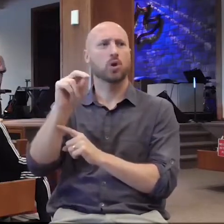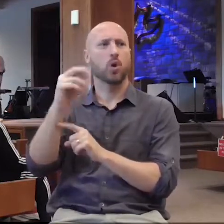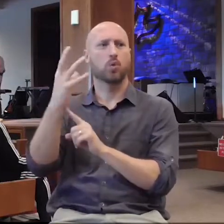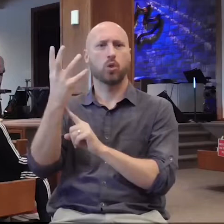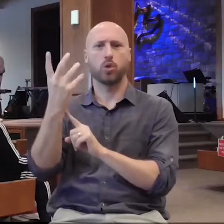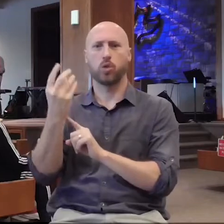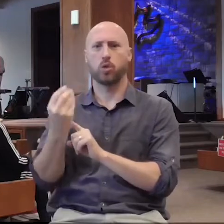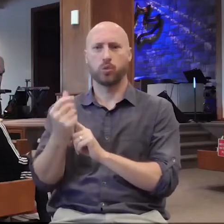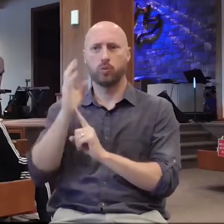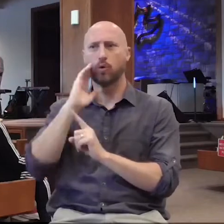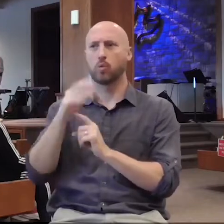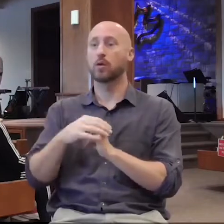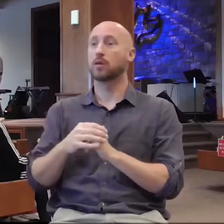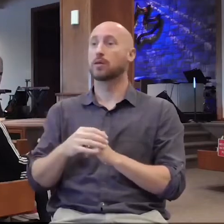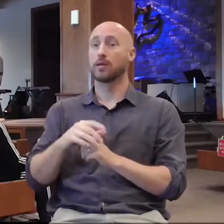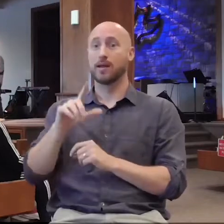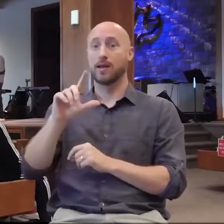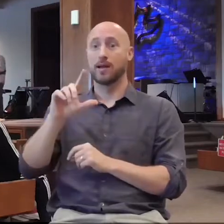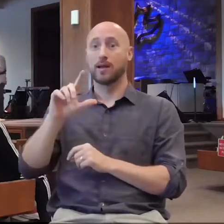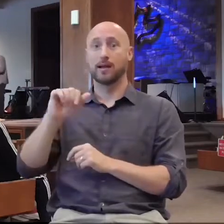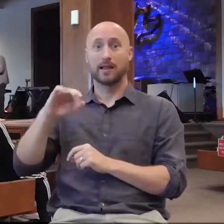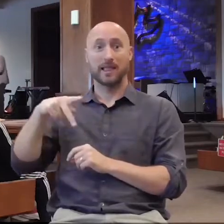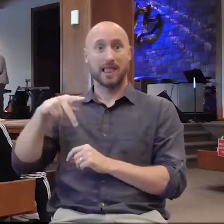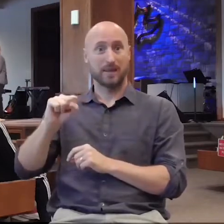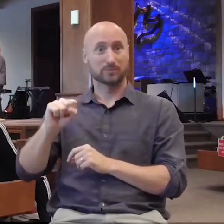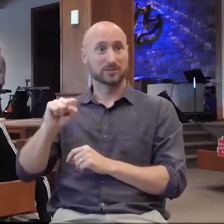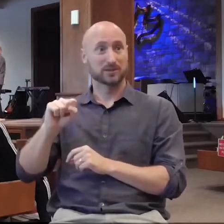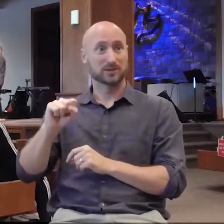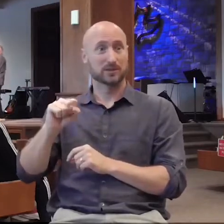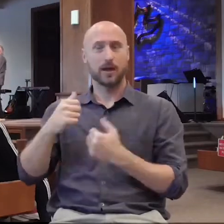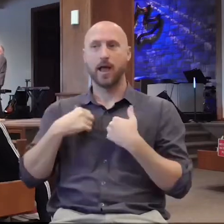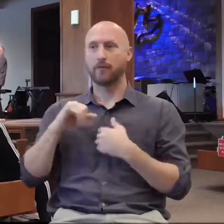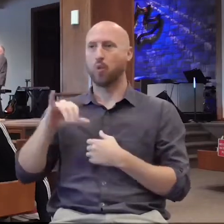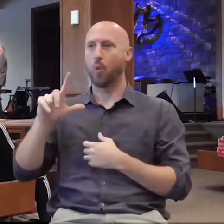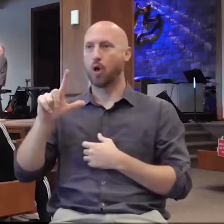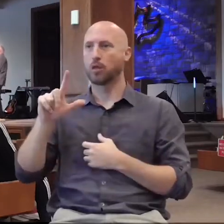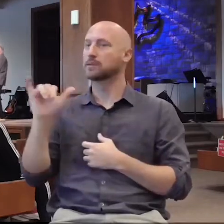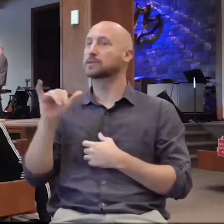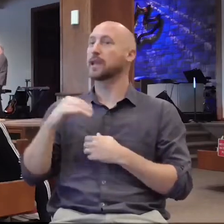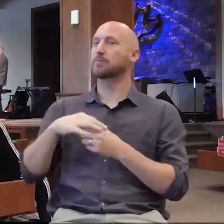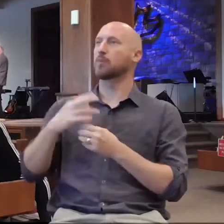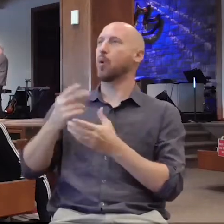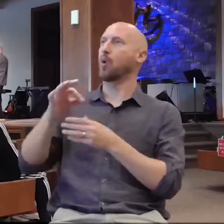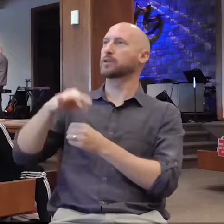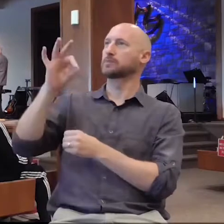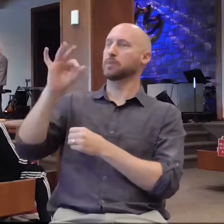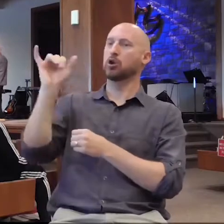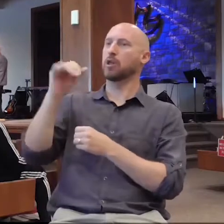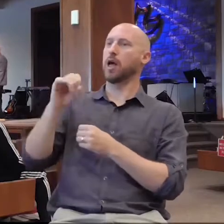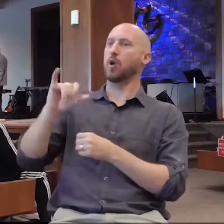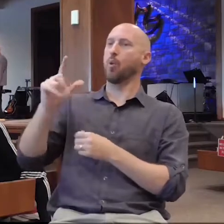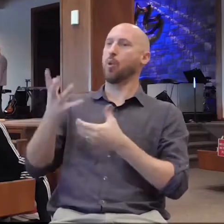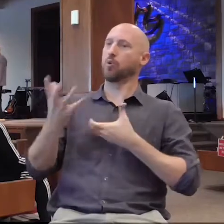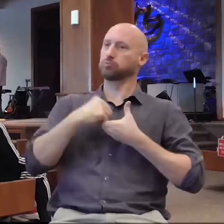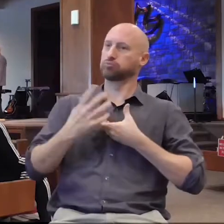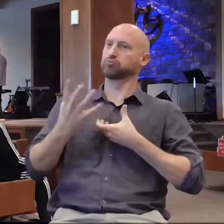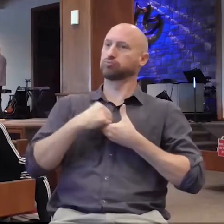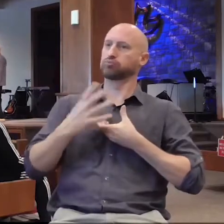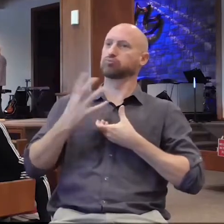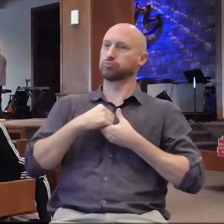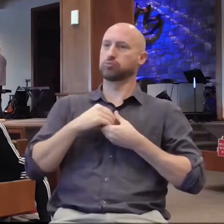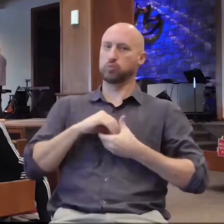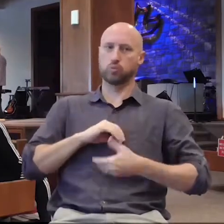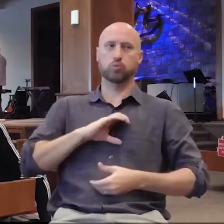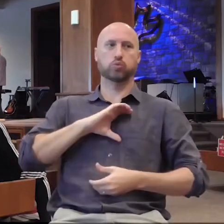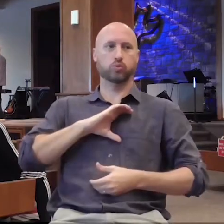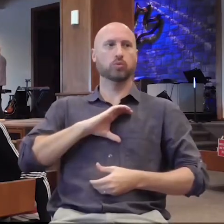by oil. The church needs to be fueled by the Holy Ghost. So here he is today walking in the midst of the church.